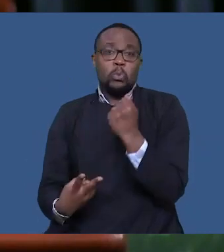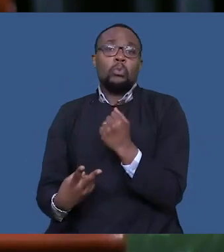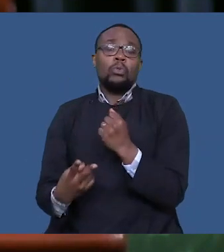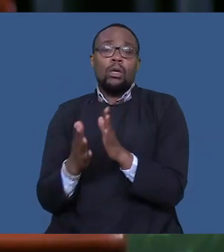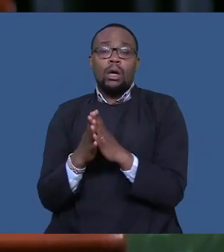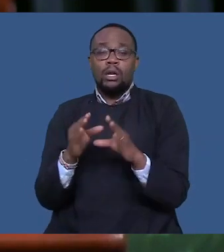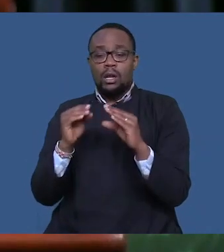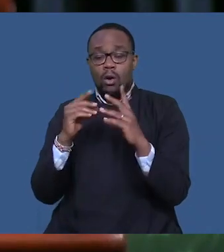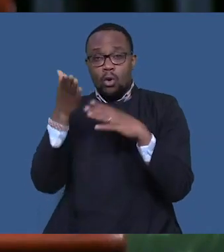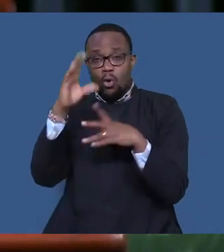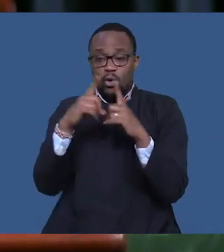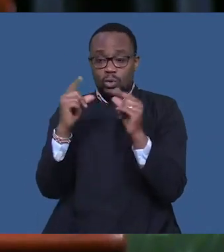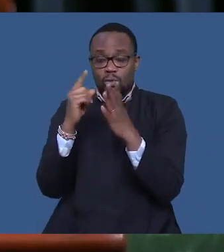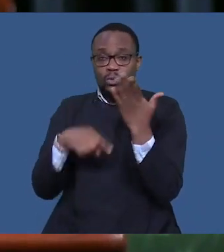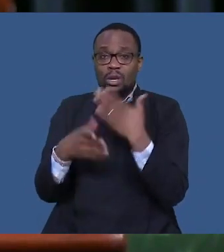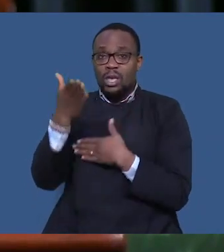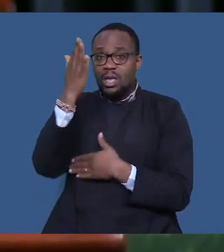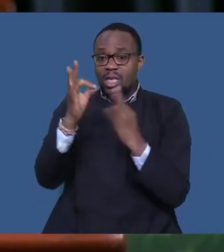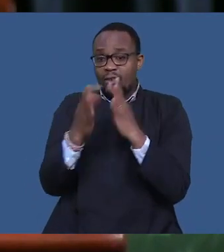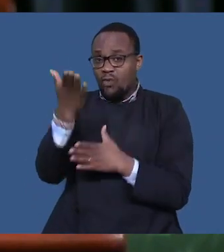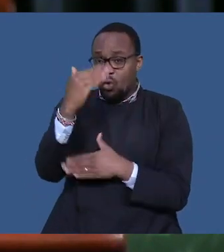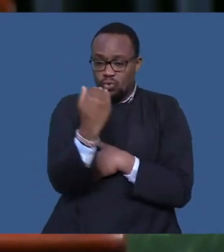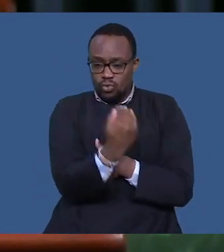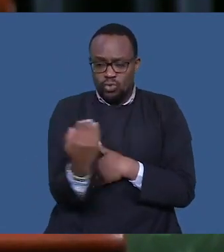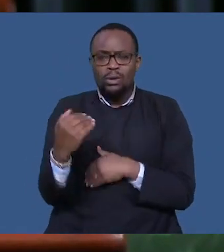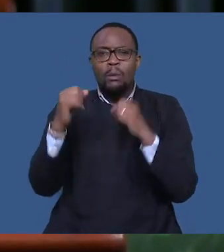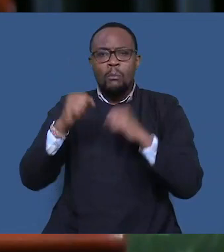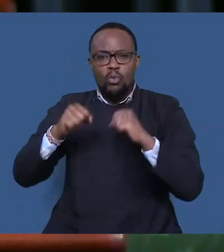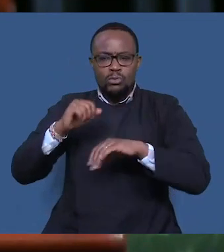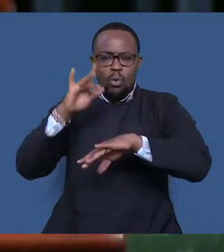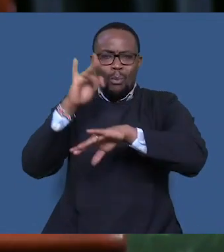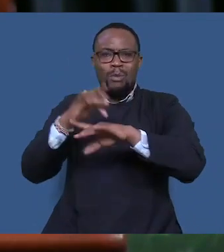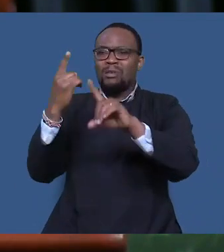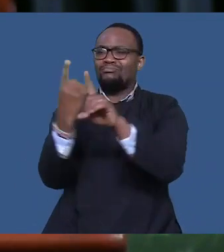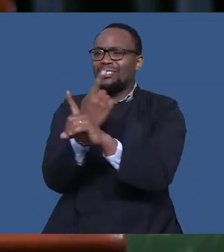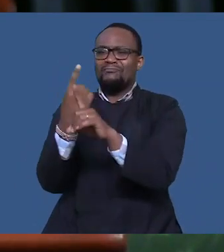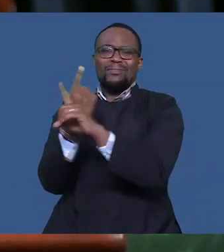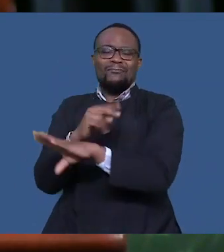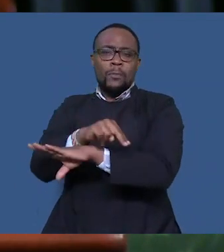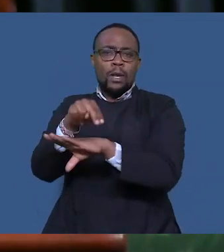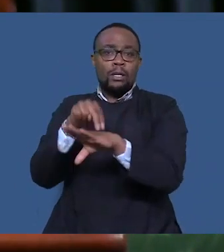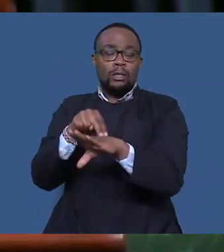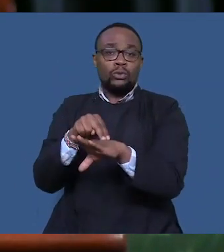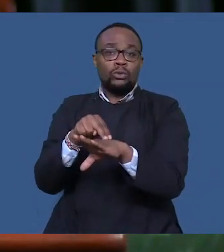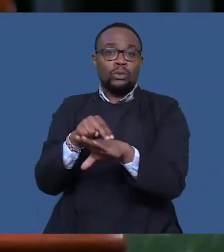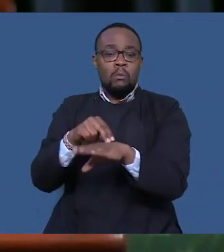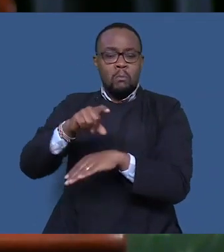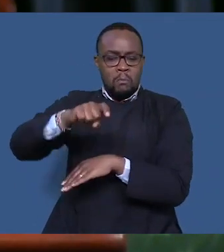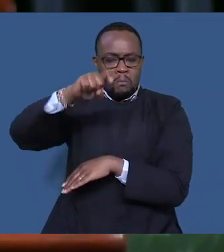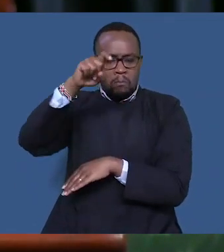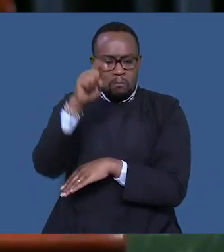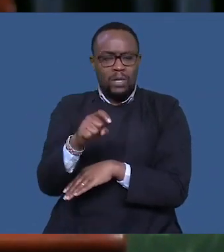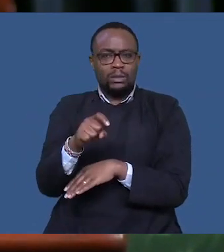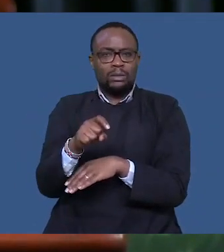were the words. He said that if God's children are to impact any nation for Jesus Christ, then they will have to